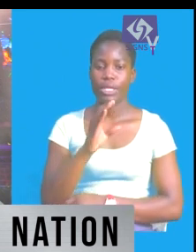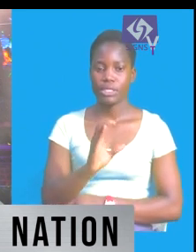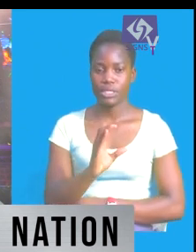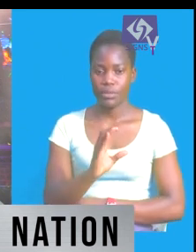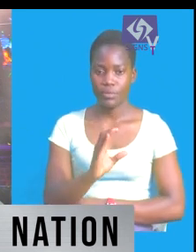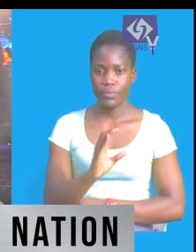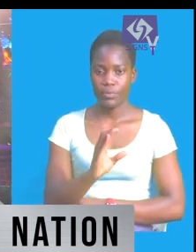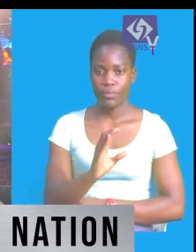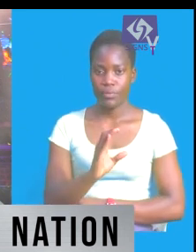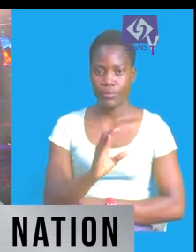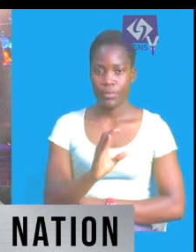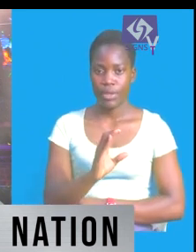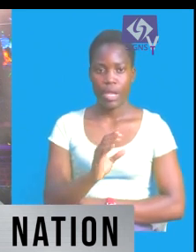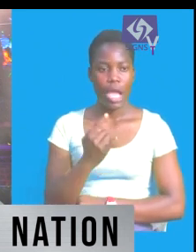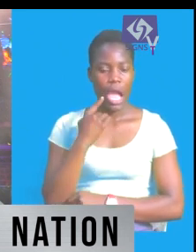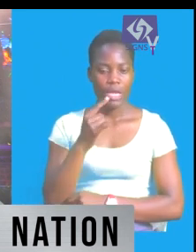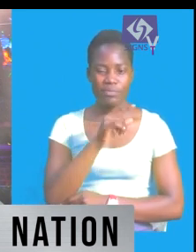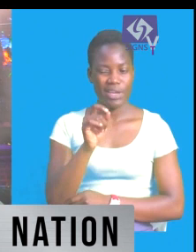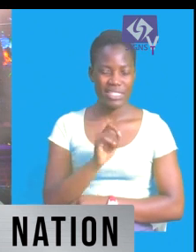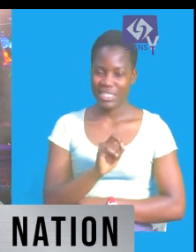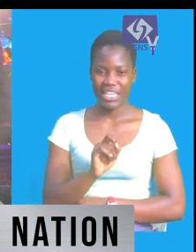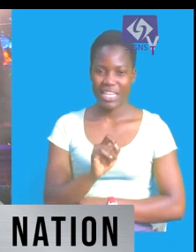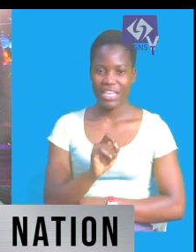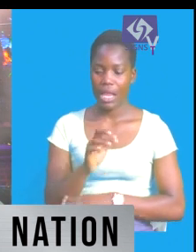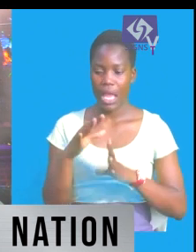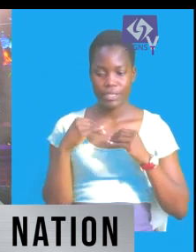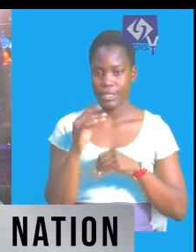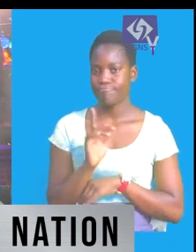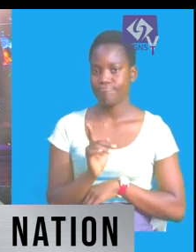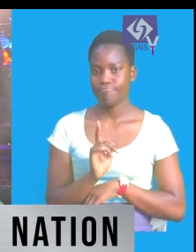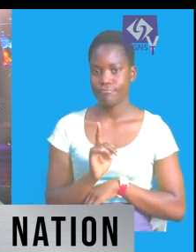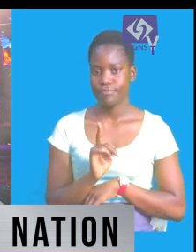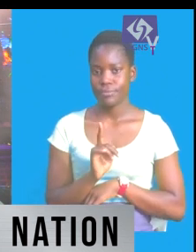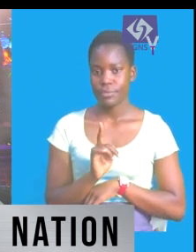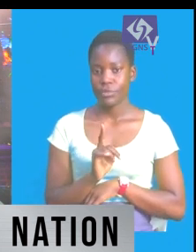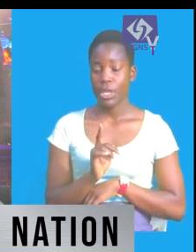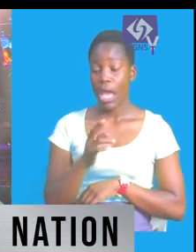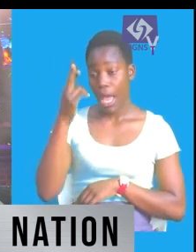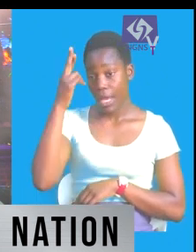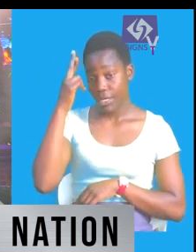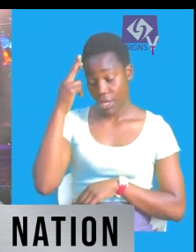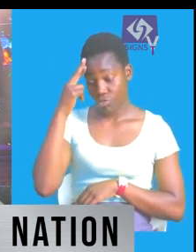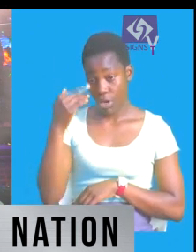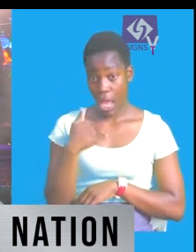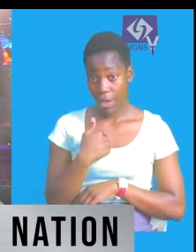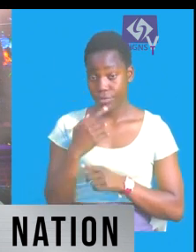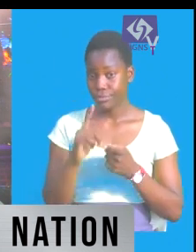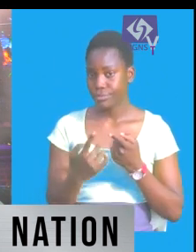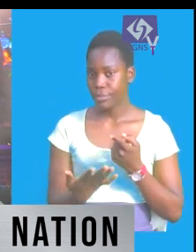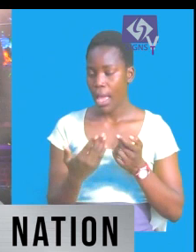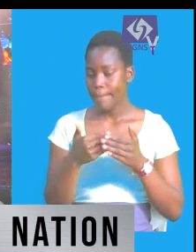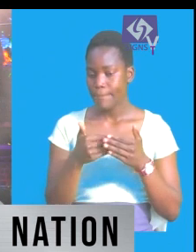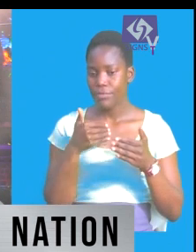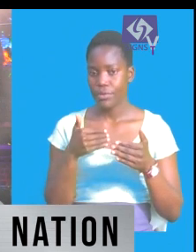I'm not 100% in favor of it, with reasons that